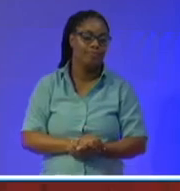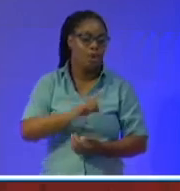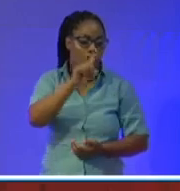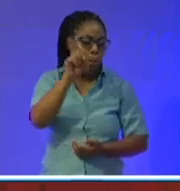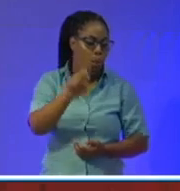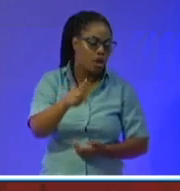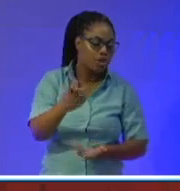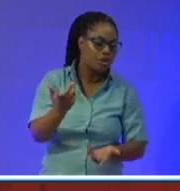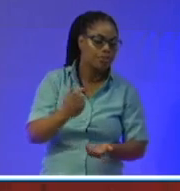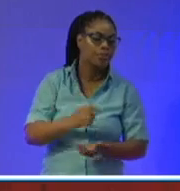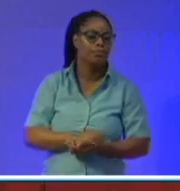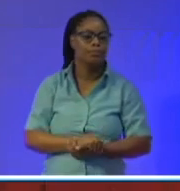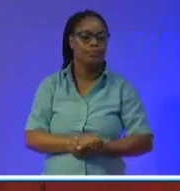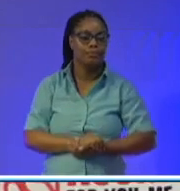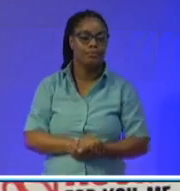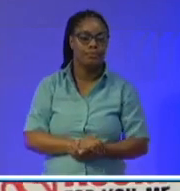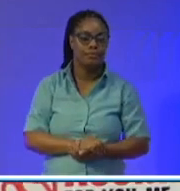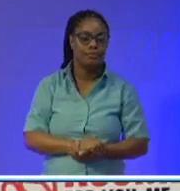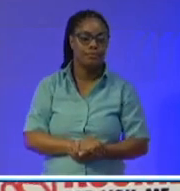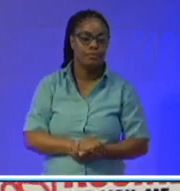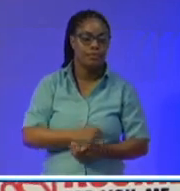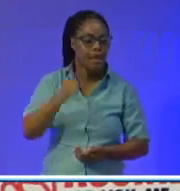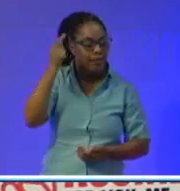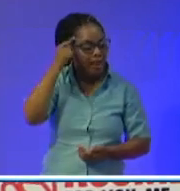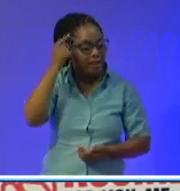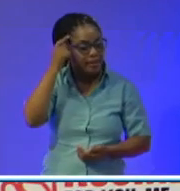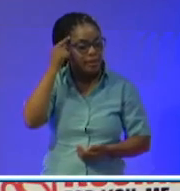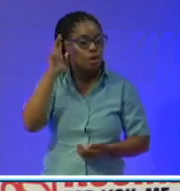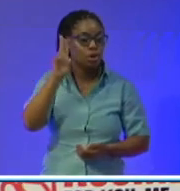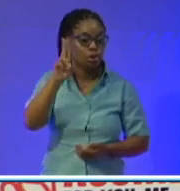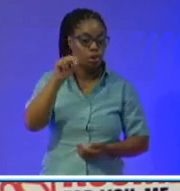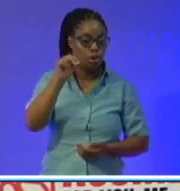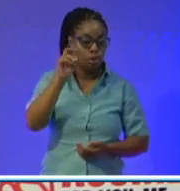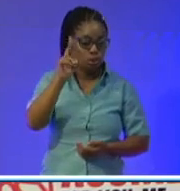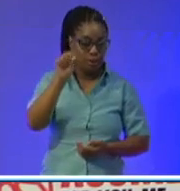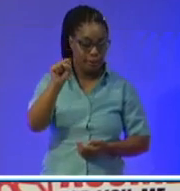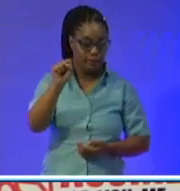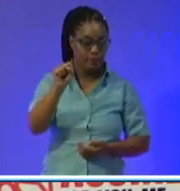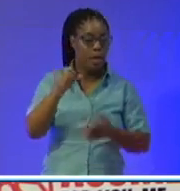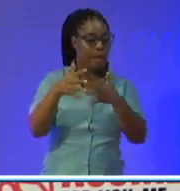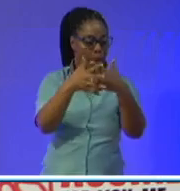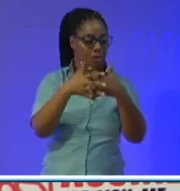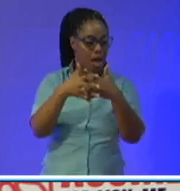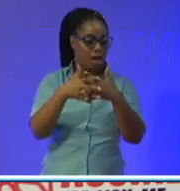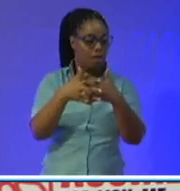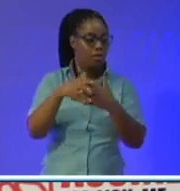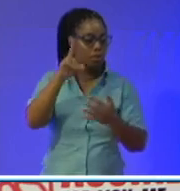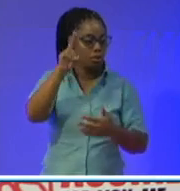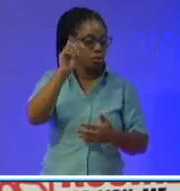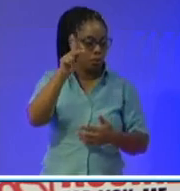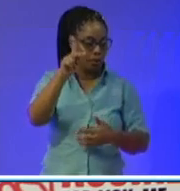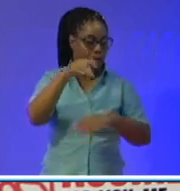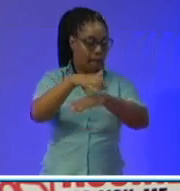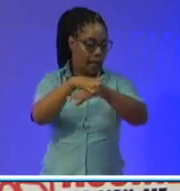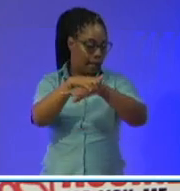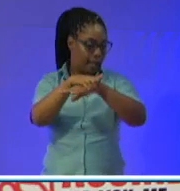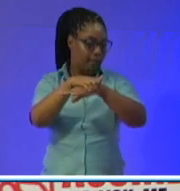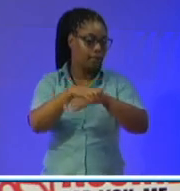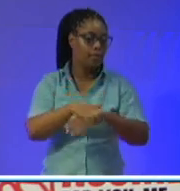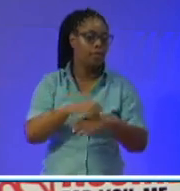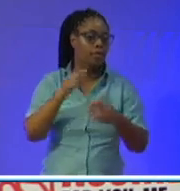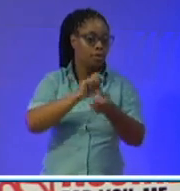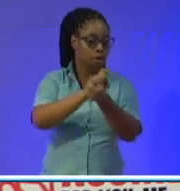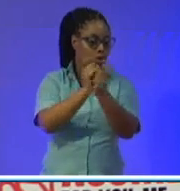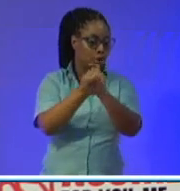Limited. The US and UK have now adjusted the time frame for negative PCR tests for entry. Is